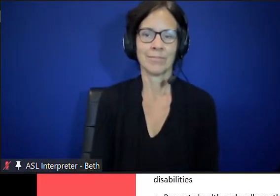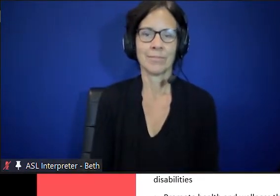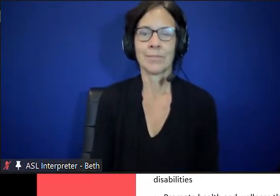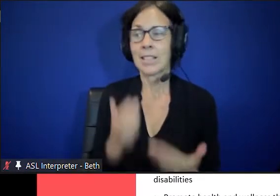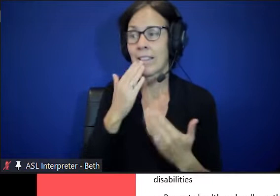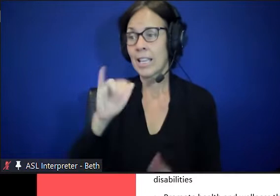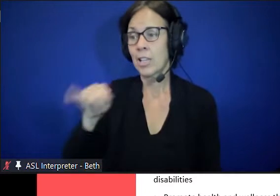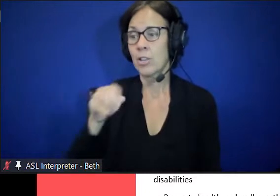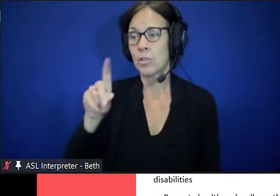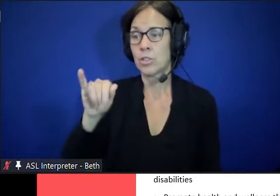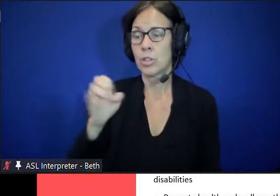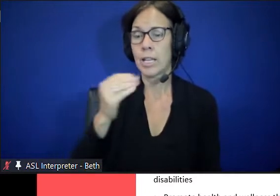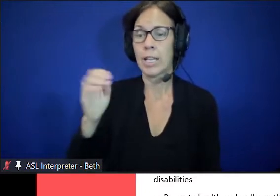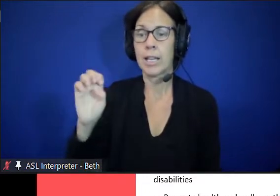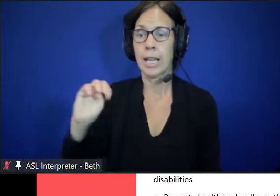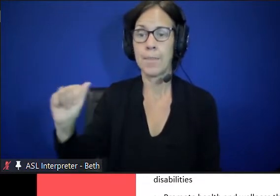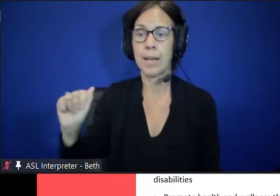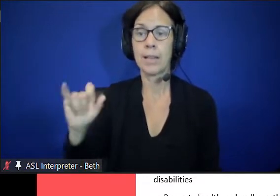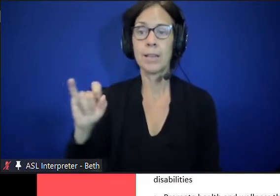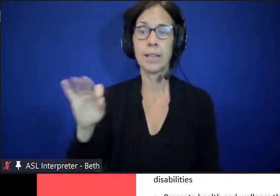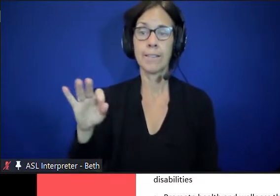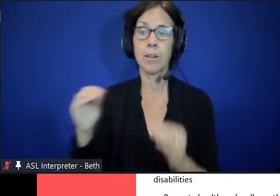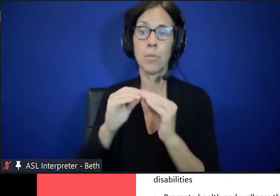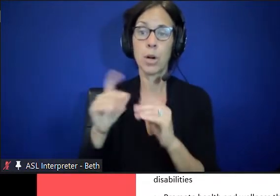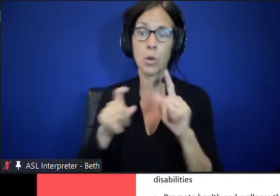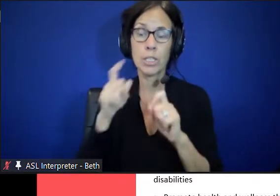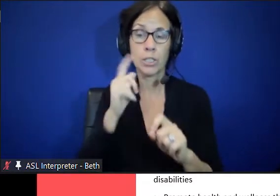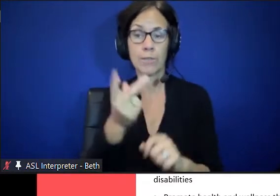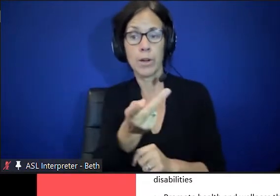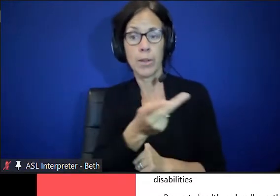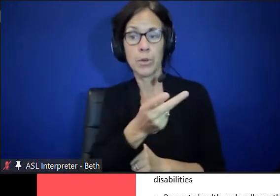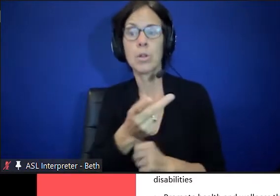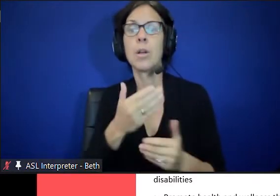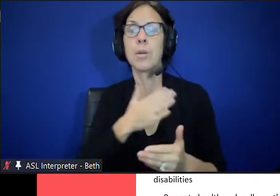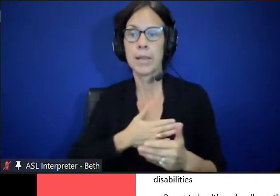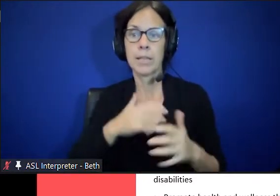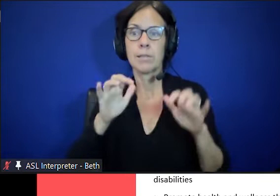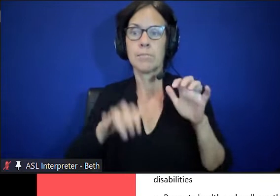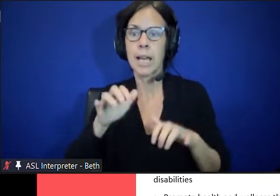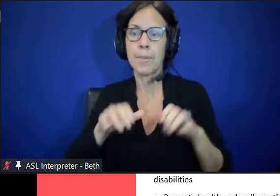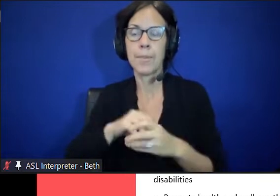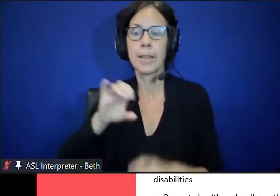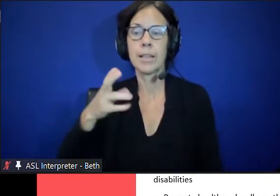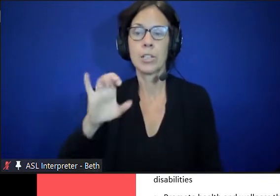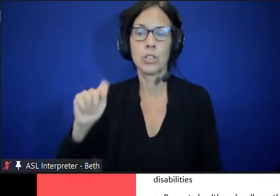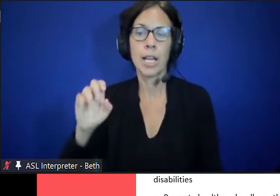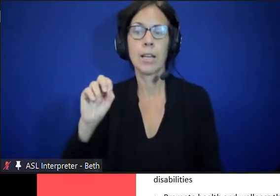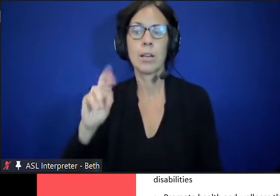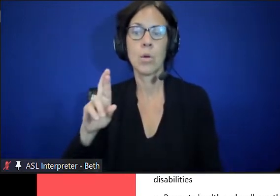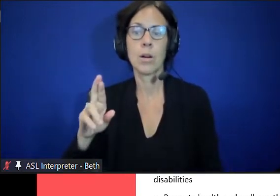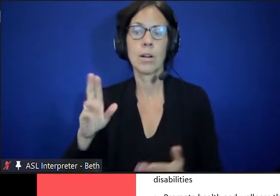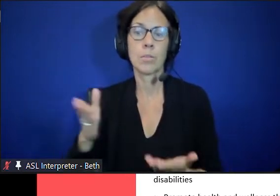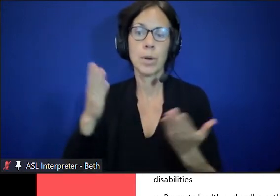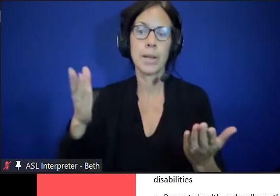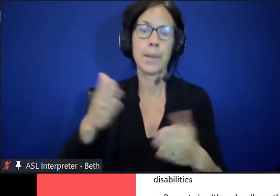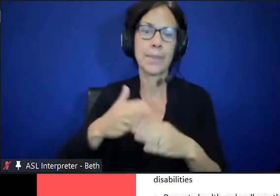Thank you, Jodie and Emma. If you have other questions for them, feel free to write them in the chat box or bring them up at